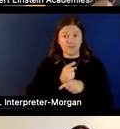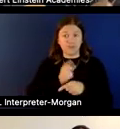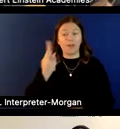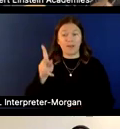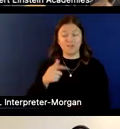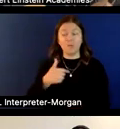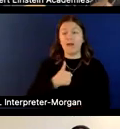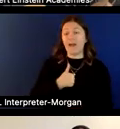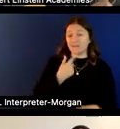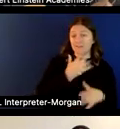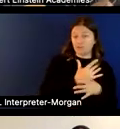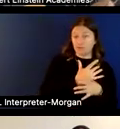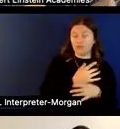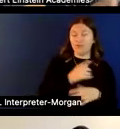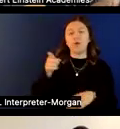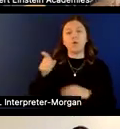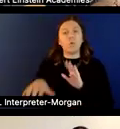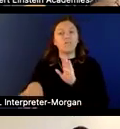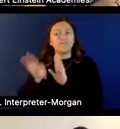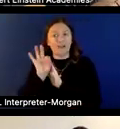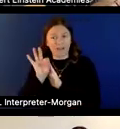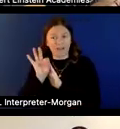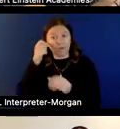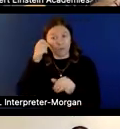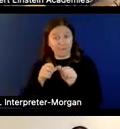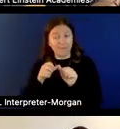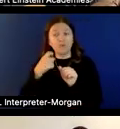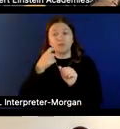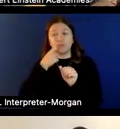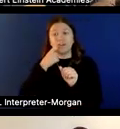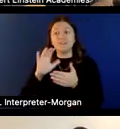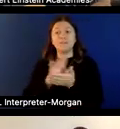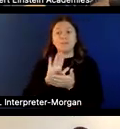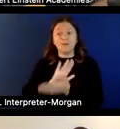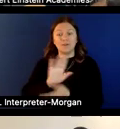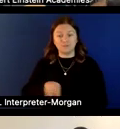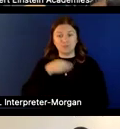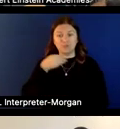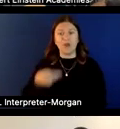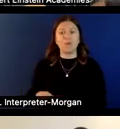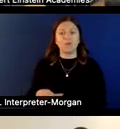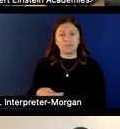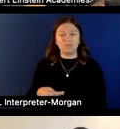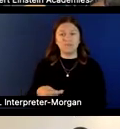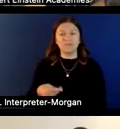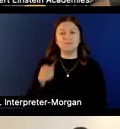and you find, if you can't remember, you just turn around your card, but you just tap on your English